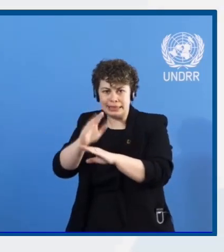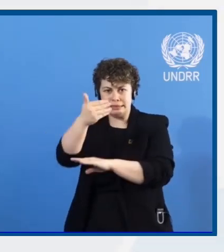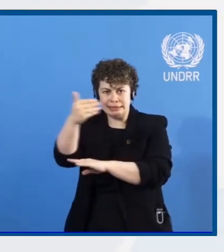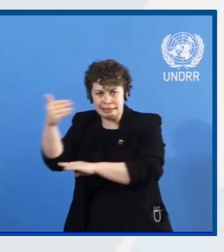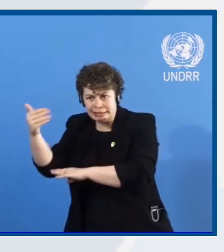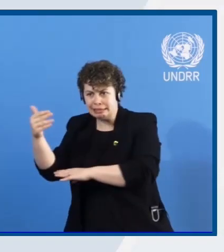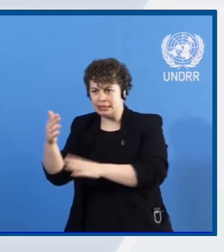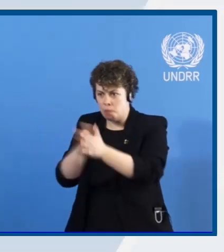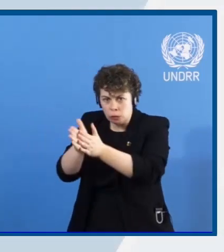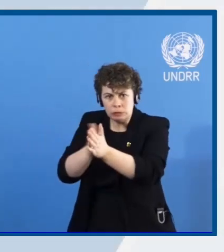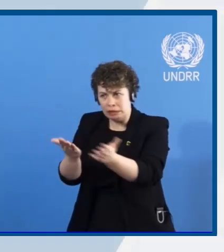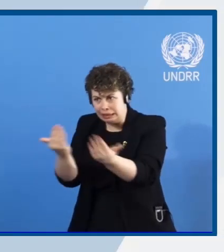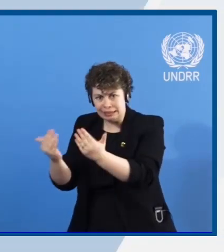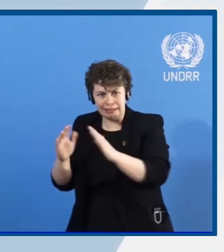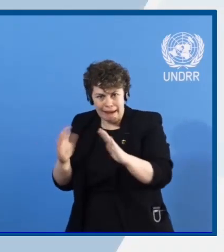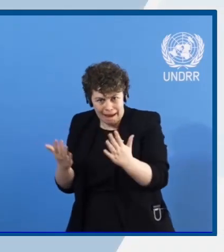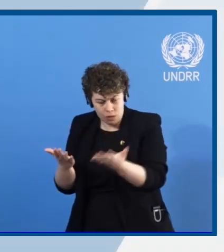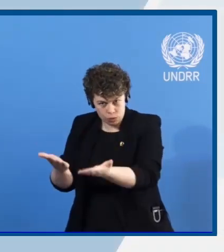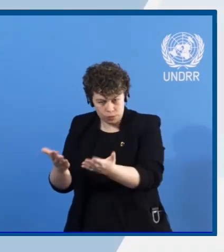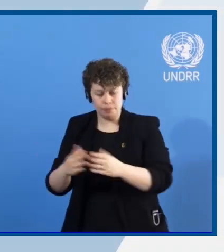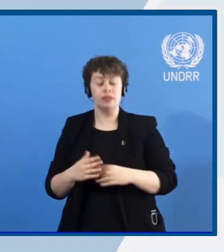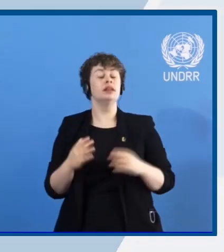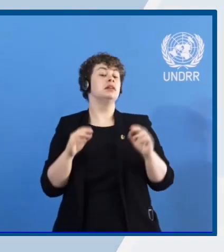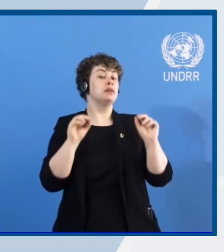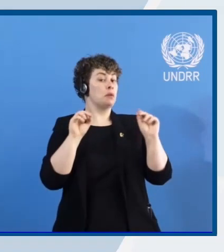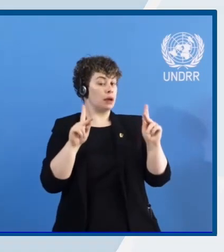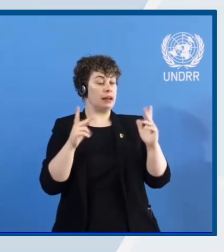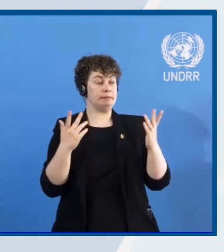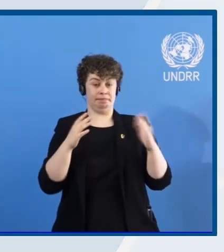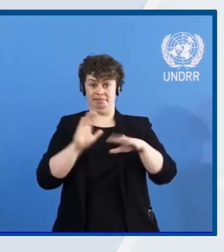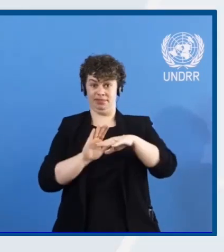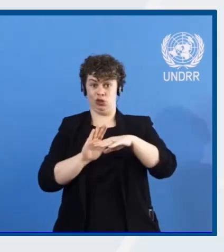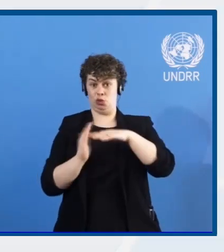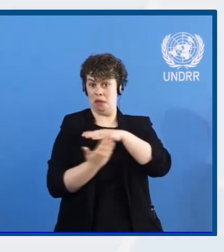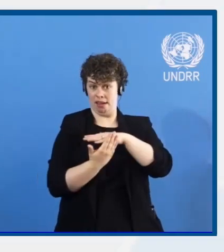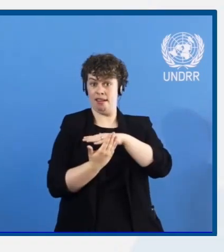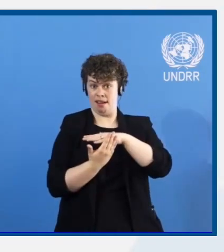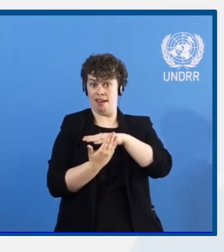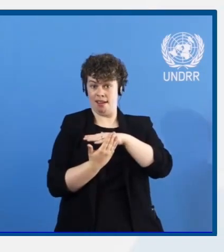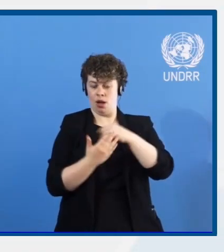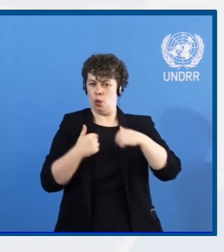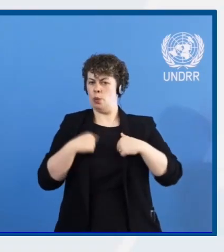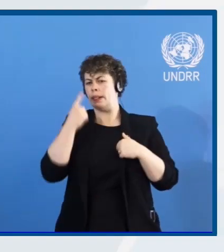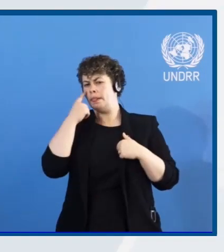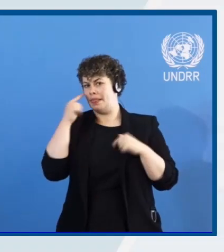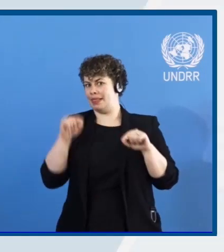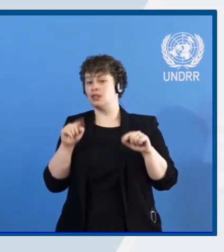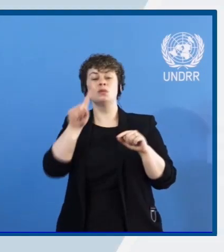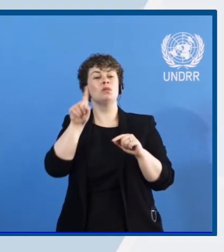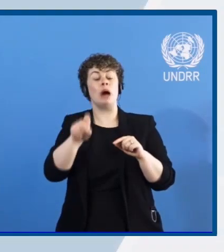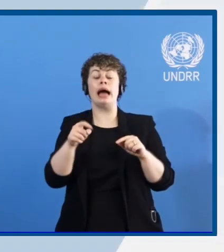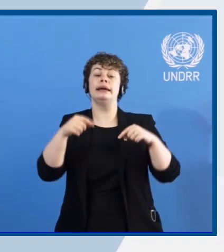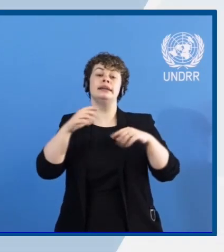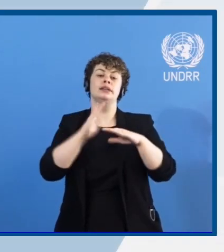in Jamaica that looked at incentives. Jamaica is often affected by periods